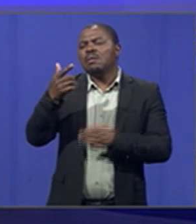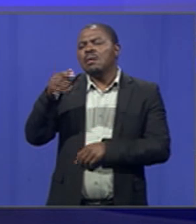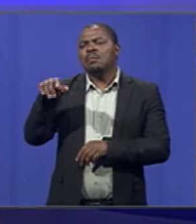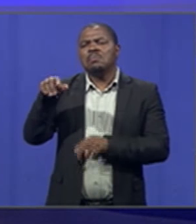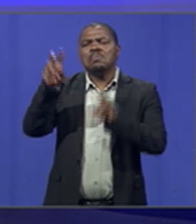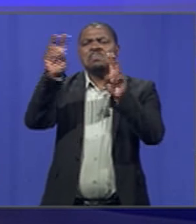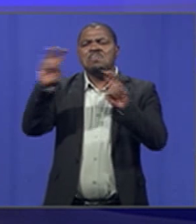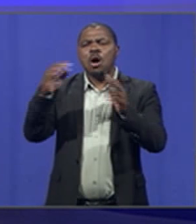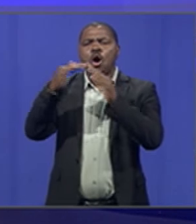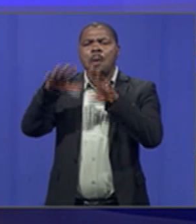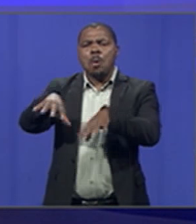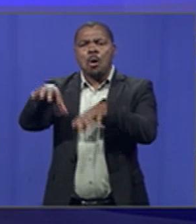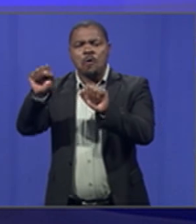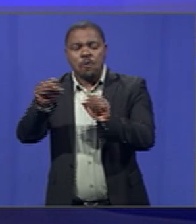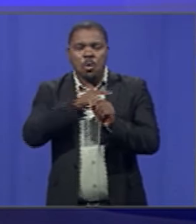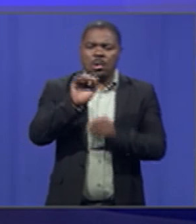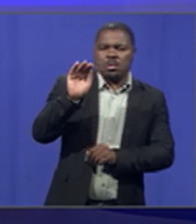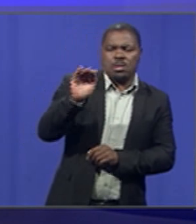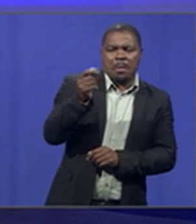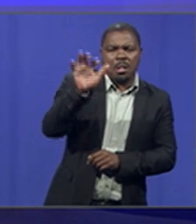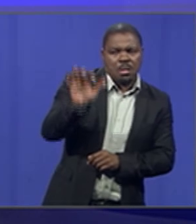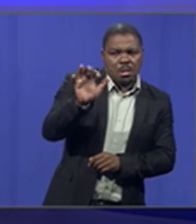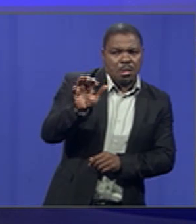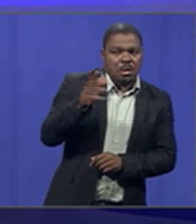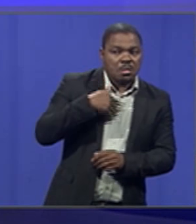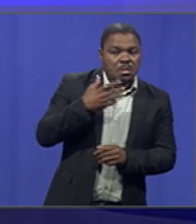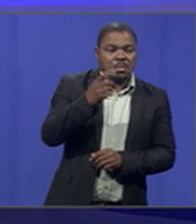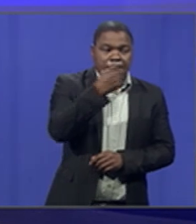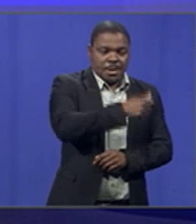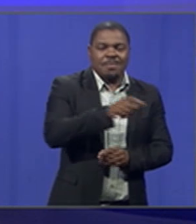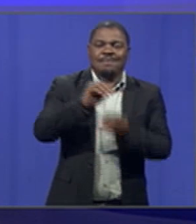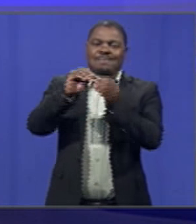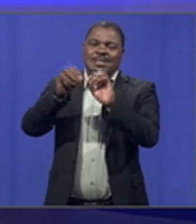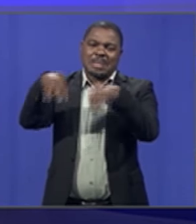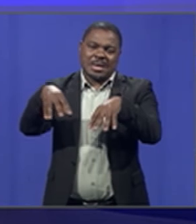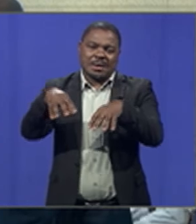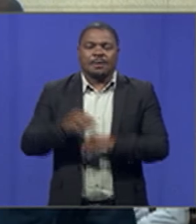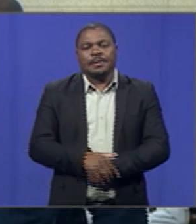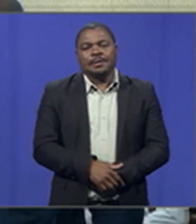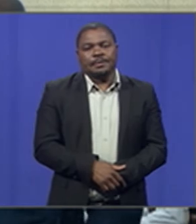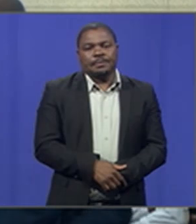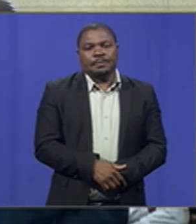bao ba kgaoletswe motlakase le go ba batla madi gore ba busetse motlakase.